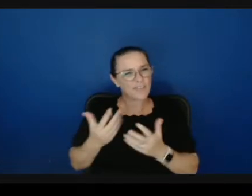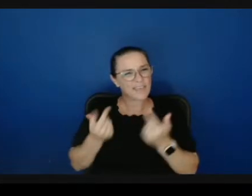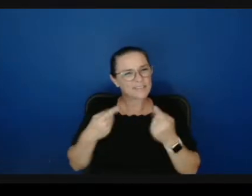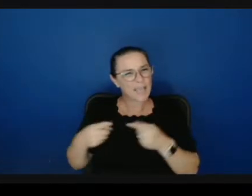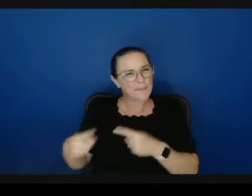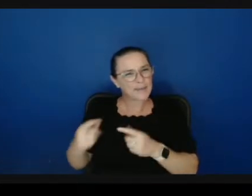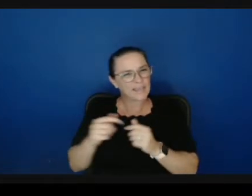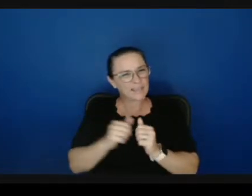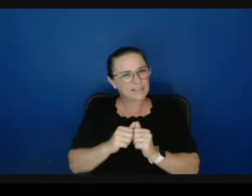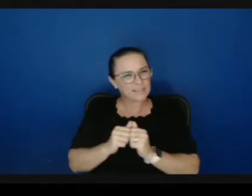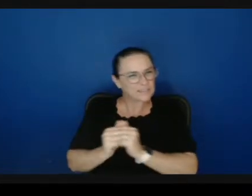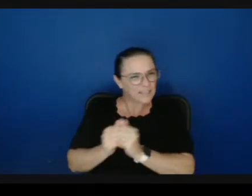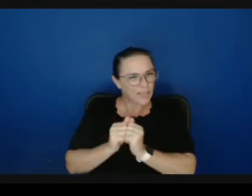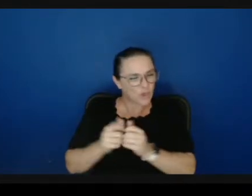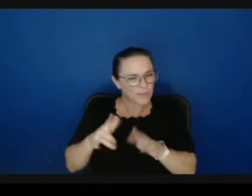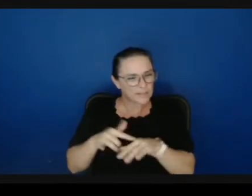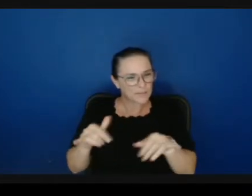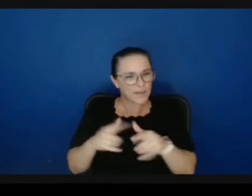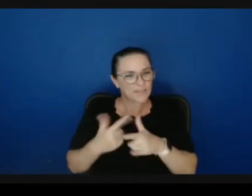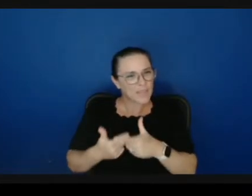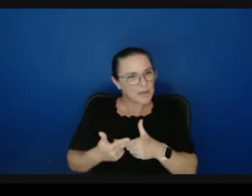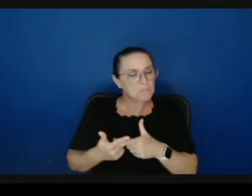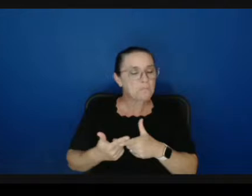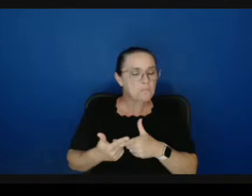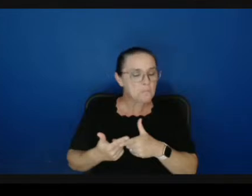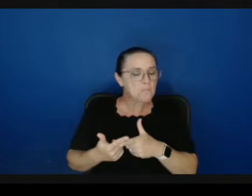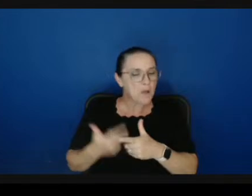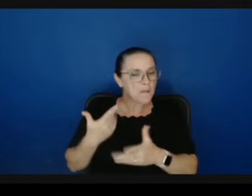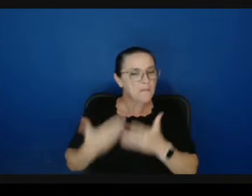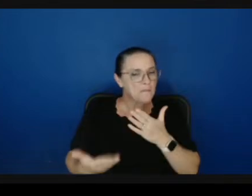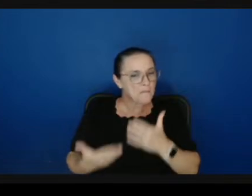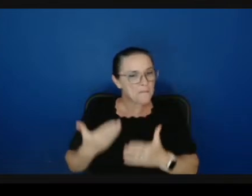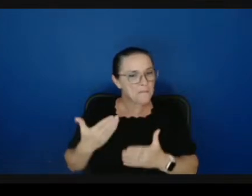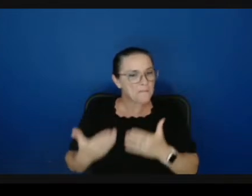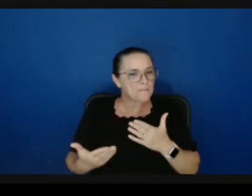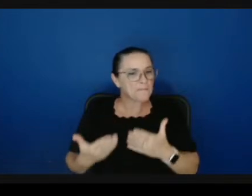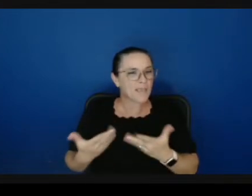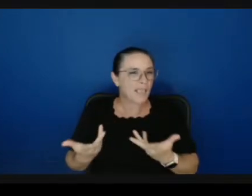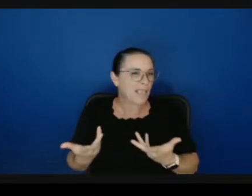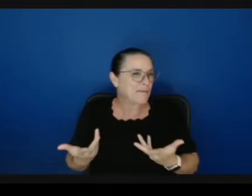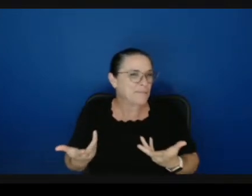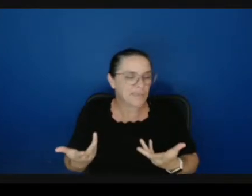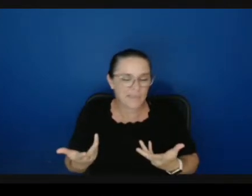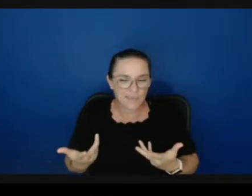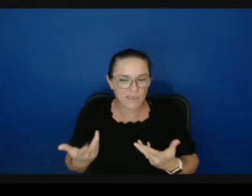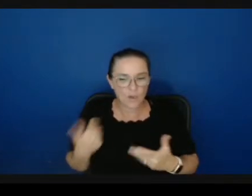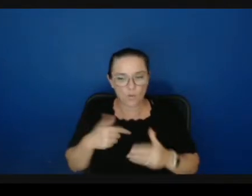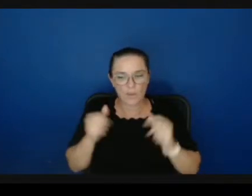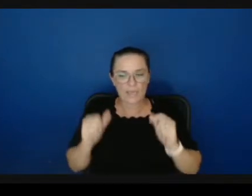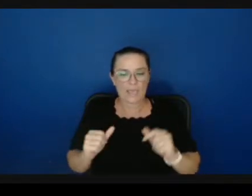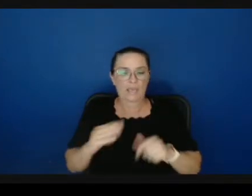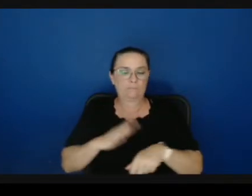in much more of okay, there could be a big one at some point in time. But the big ones are always so hard to predict. They can happen so sporadically.